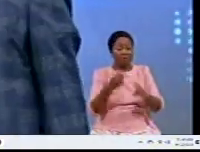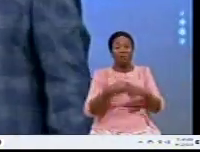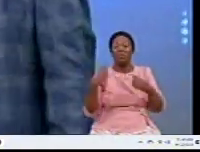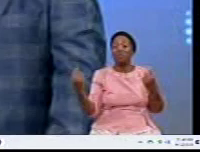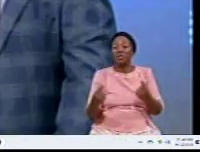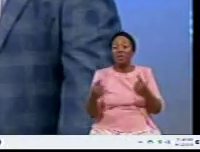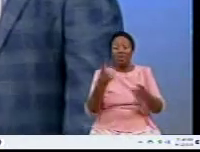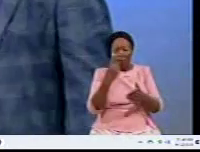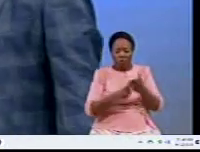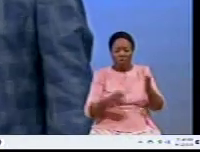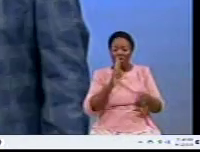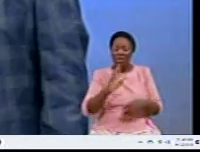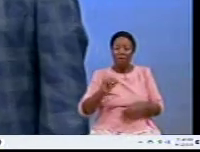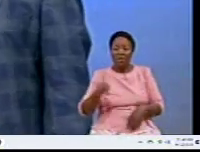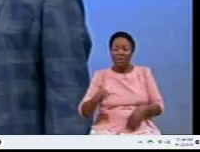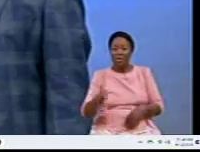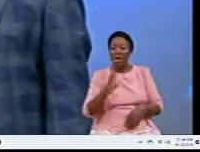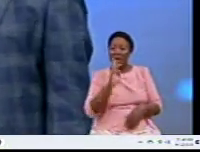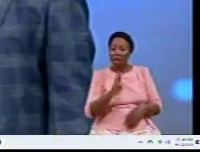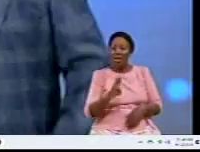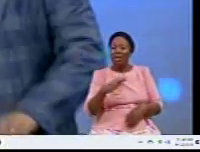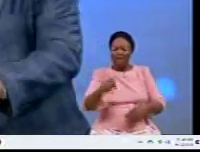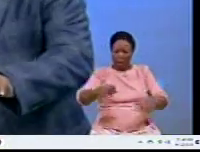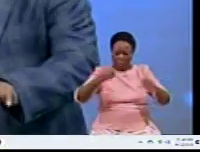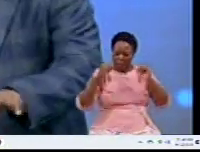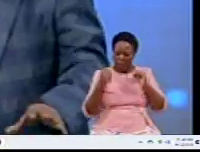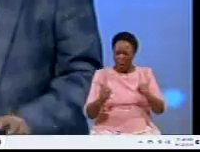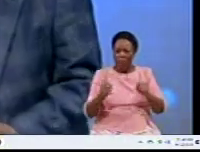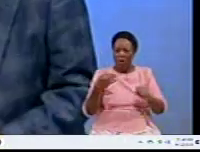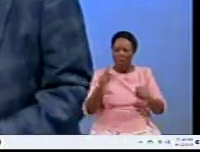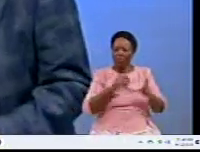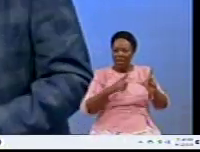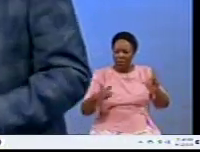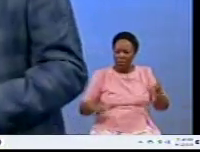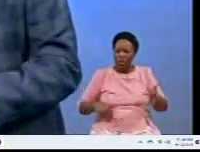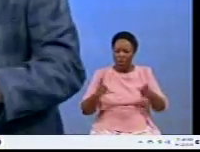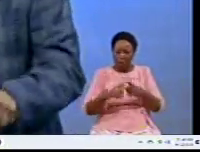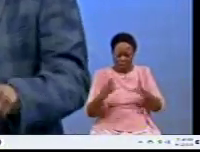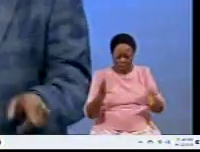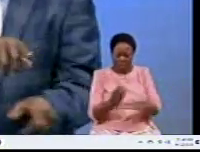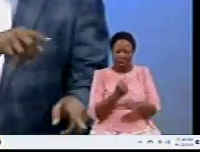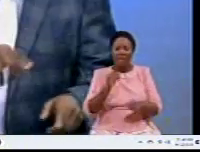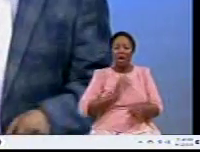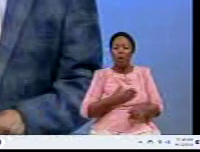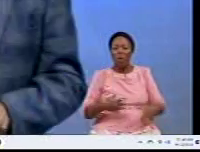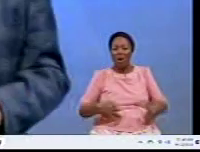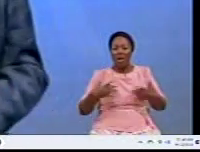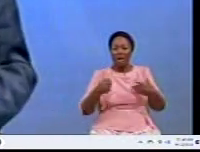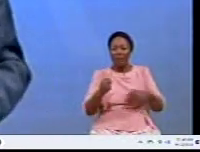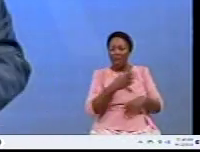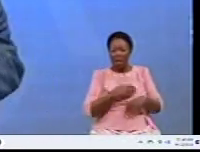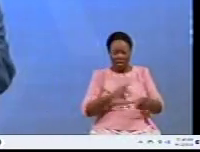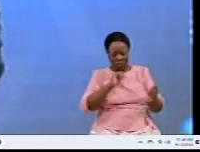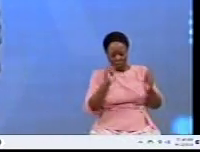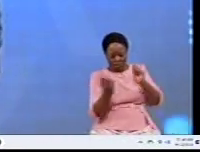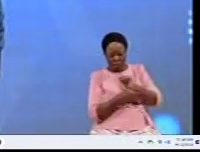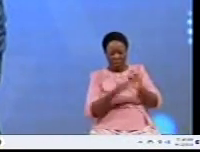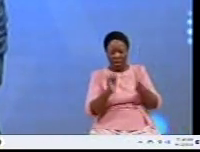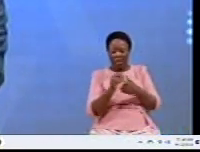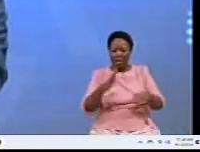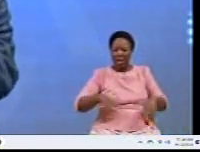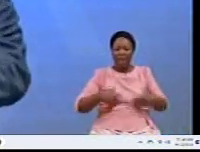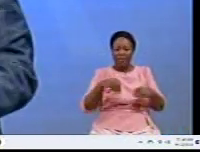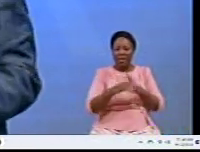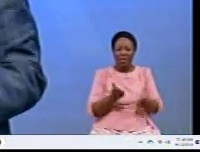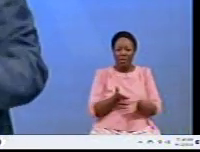our needs are, the power of the Lord to take our lives and turn that life in the